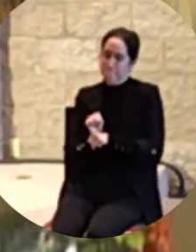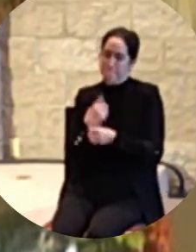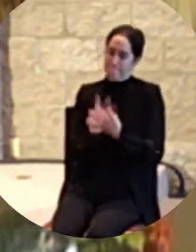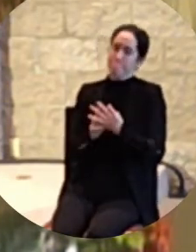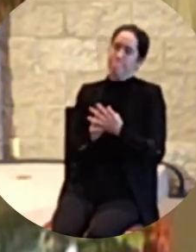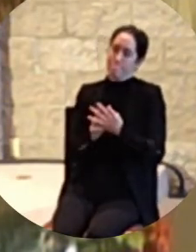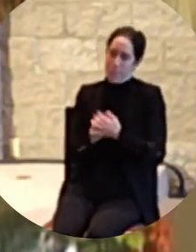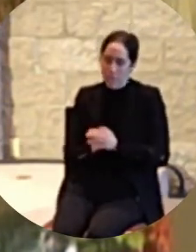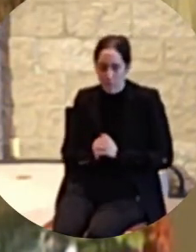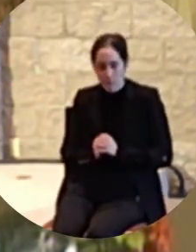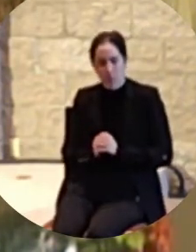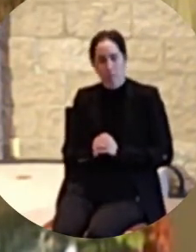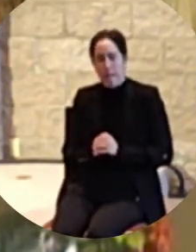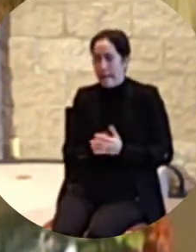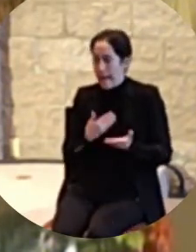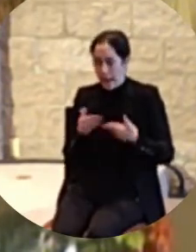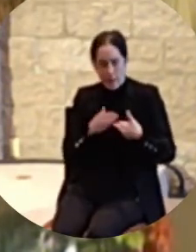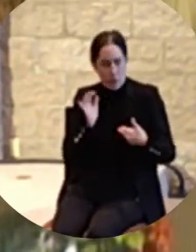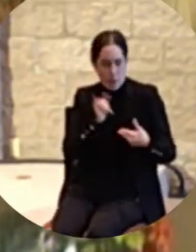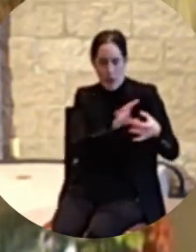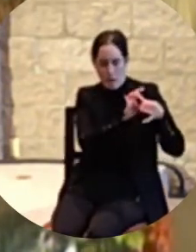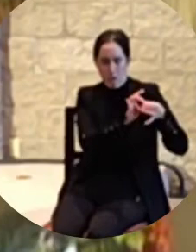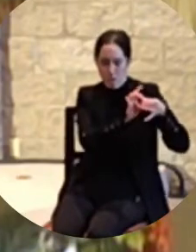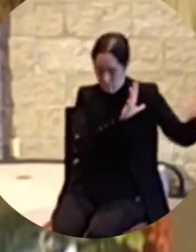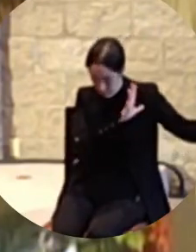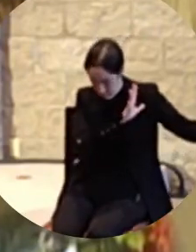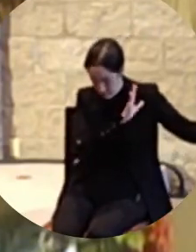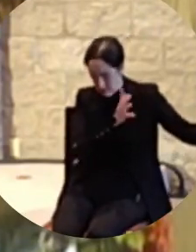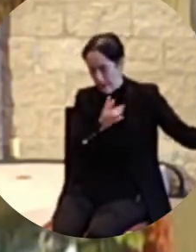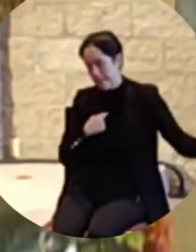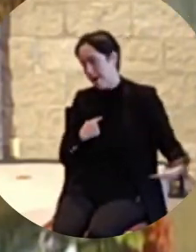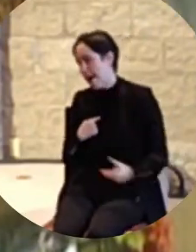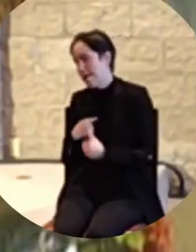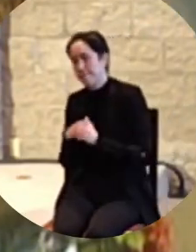my career and went into ministry. And